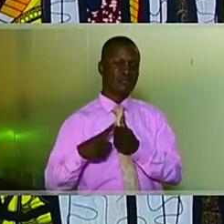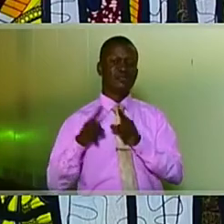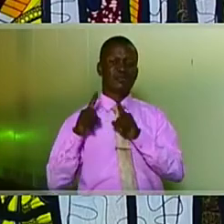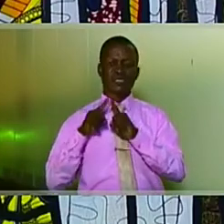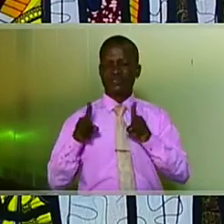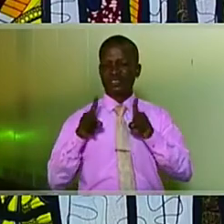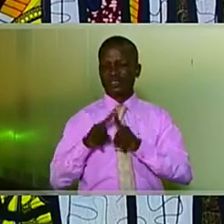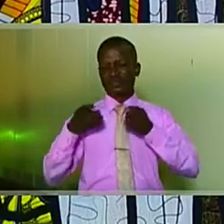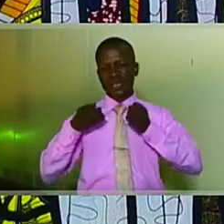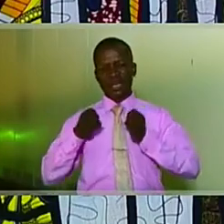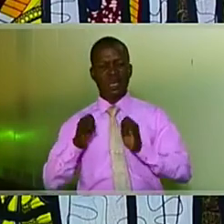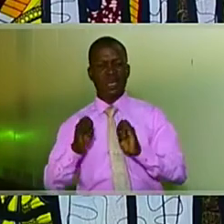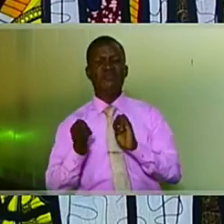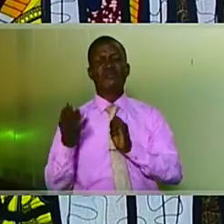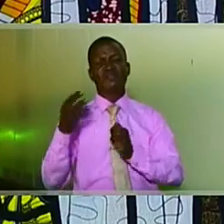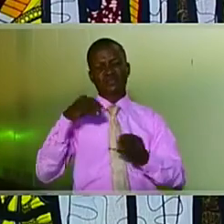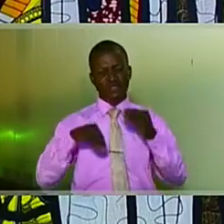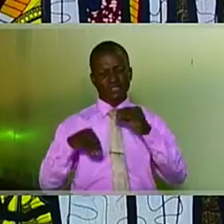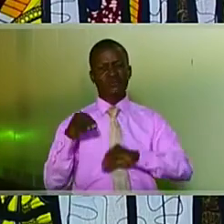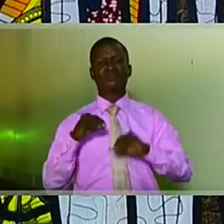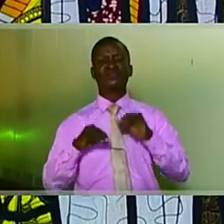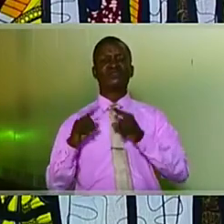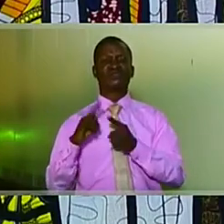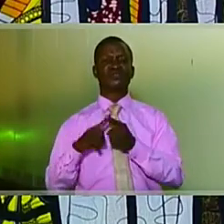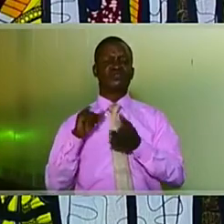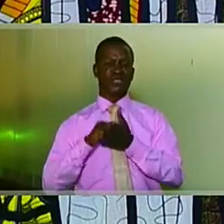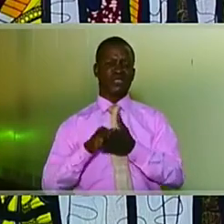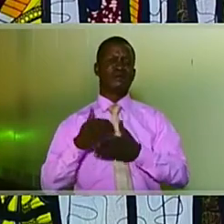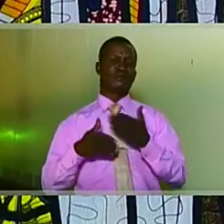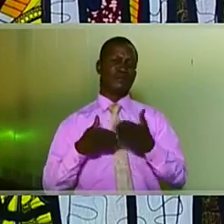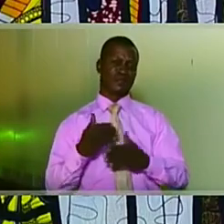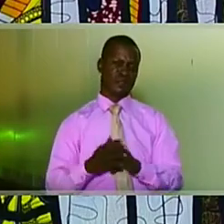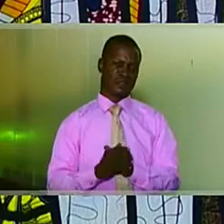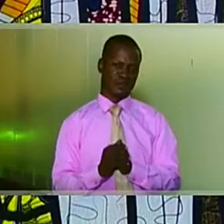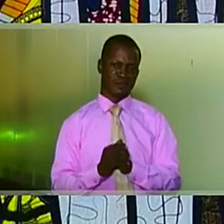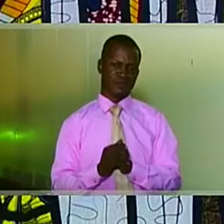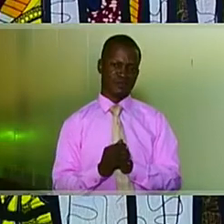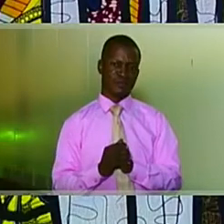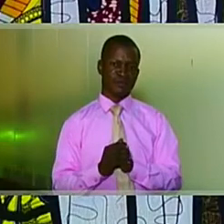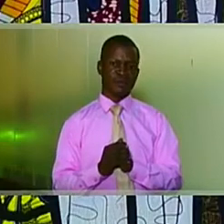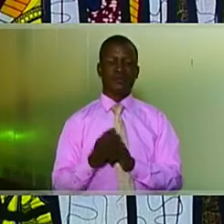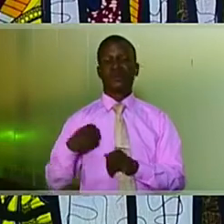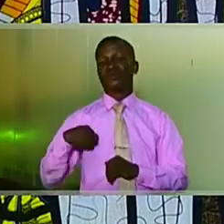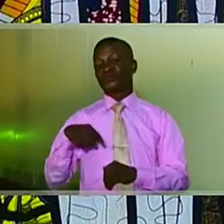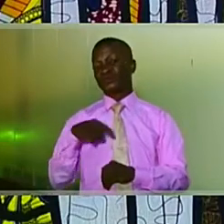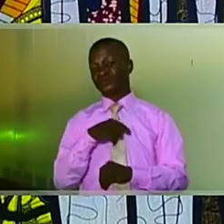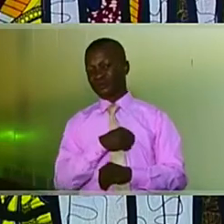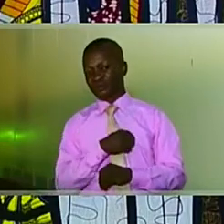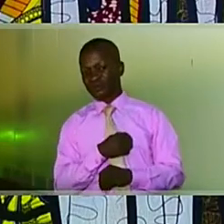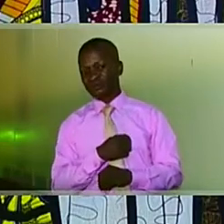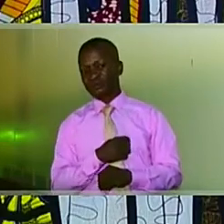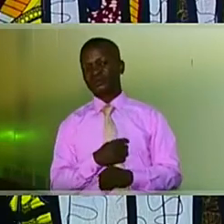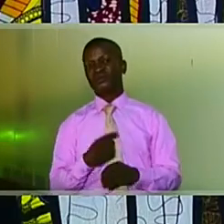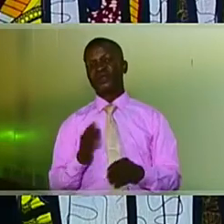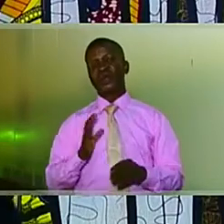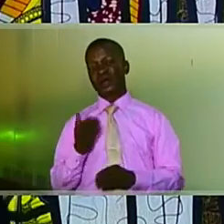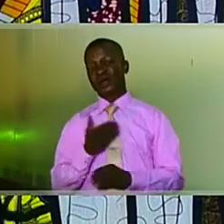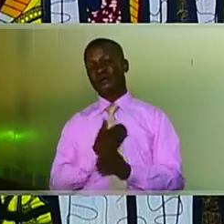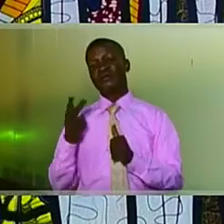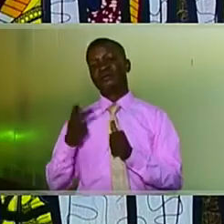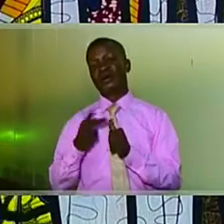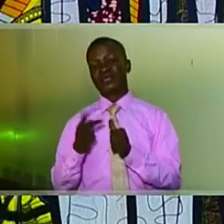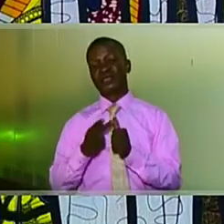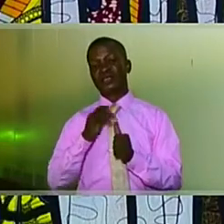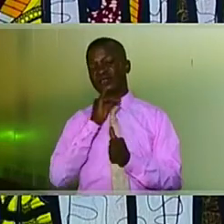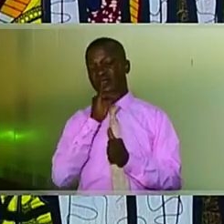have been done to address the recommendations and improve the electoral process. We will continue in this endeavor. Our priority is and